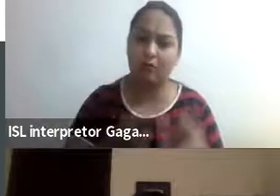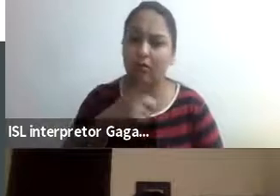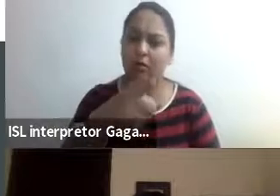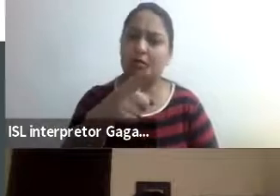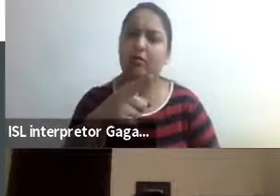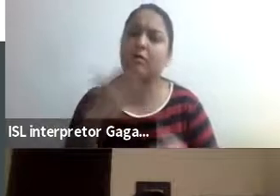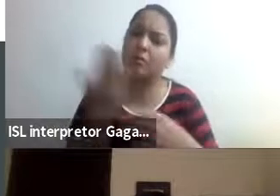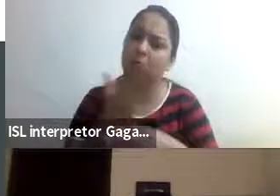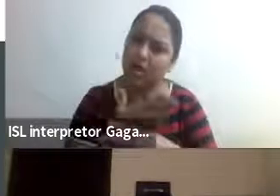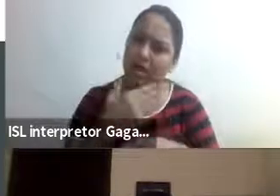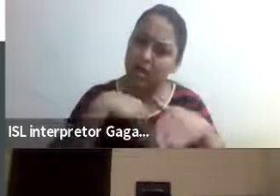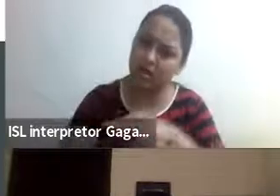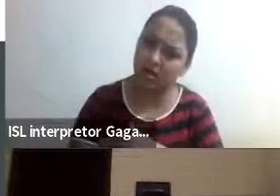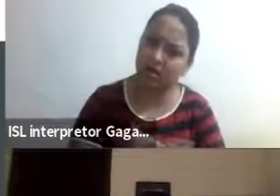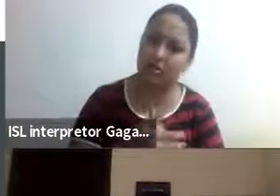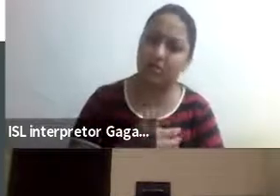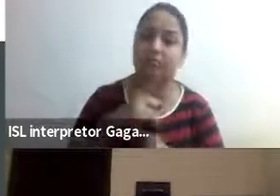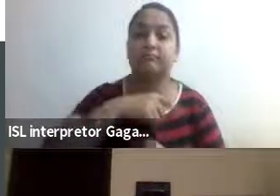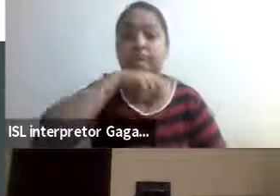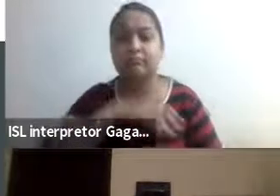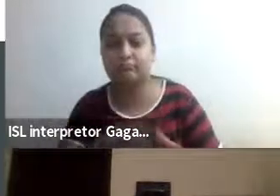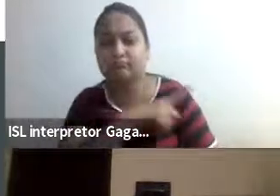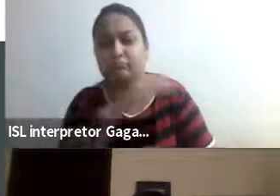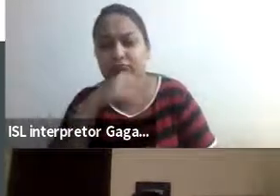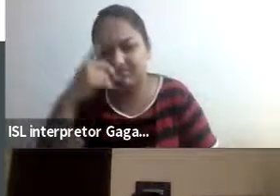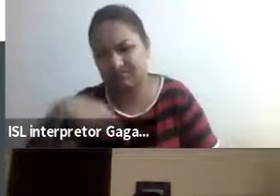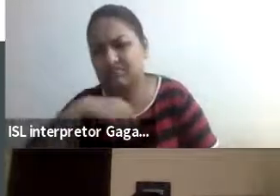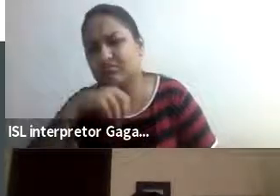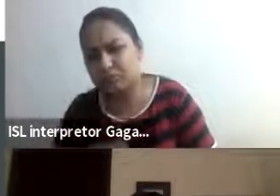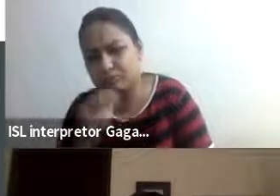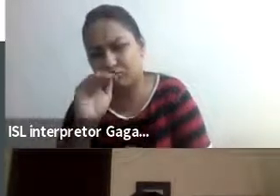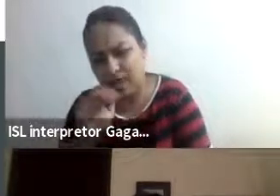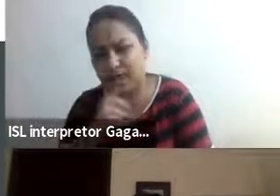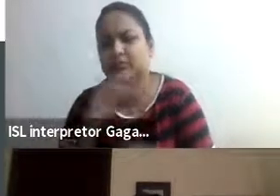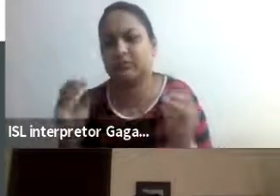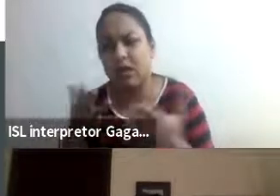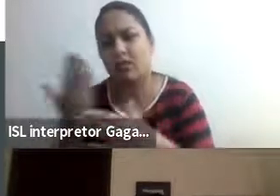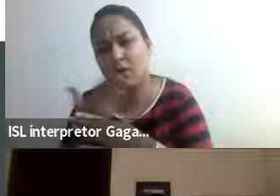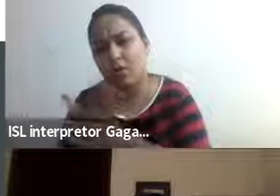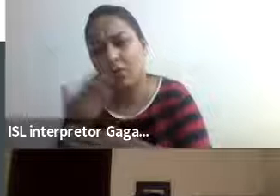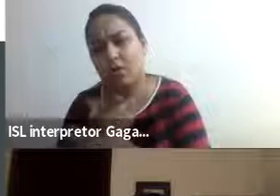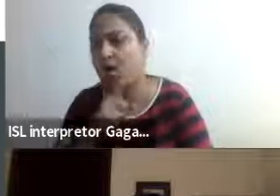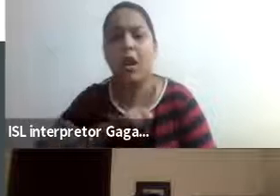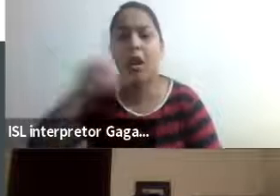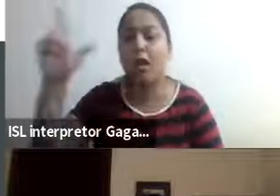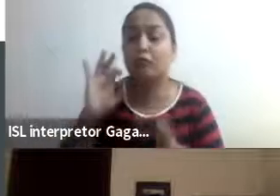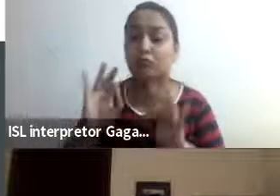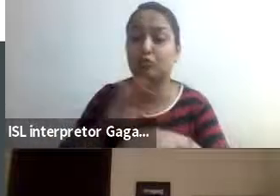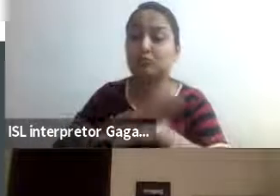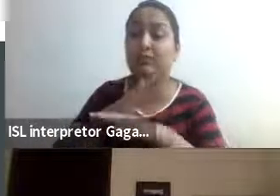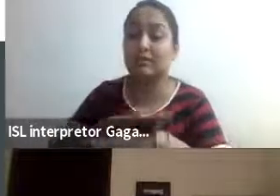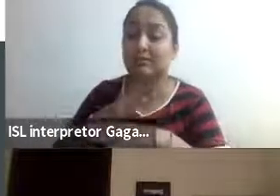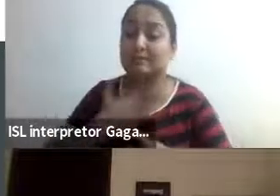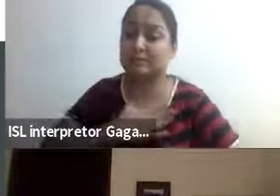although she was working from a very young age, there was also a lot of leisure in her life, and she